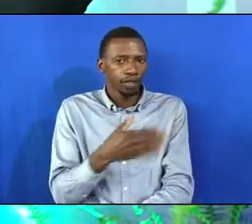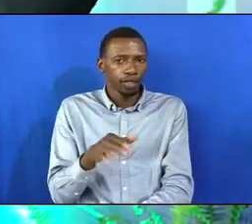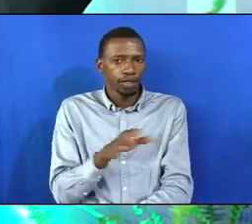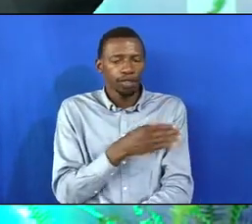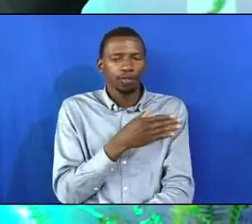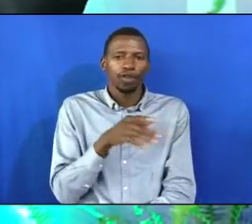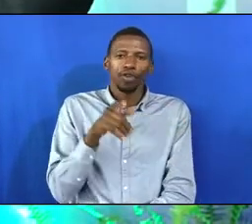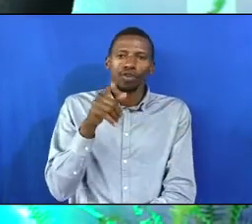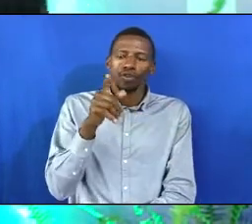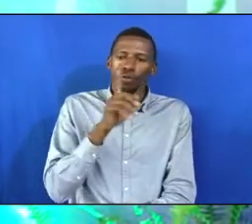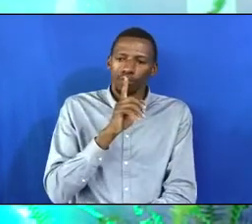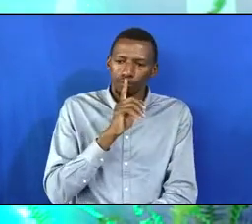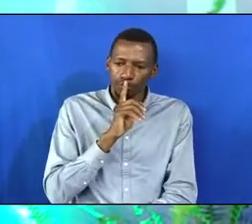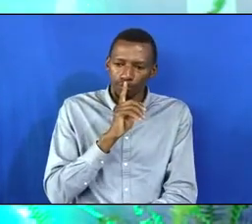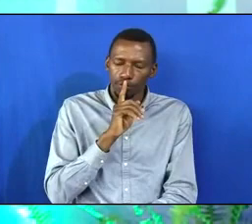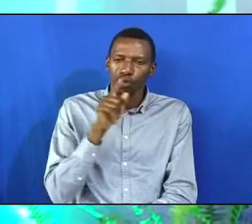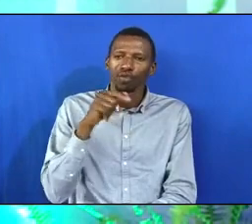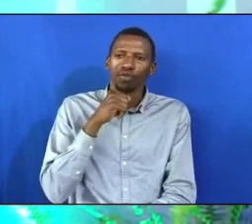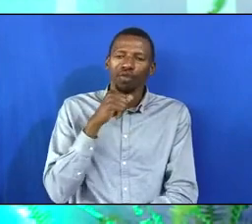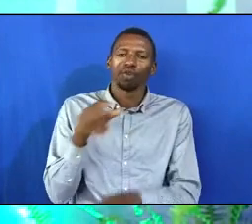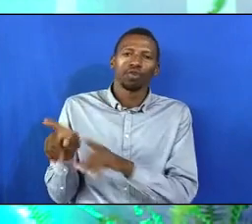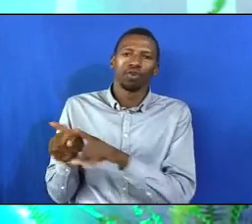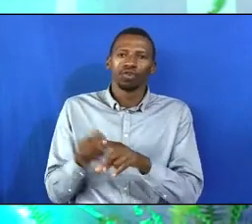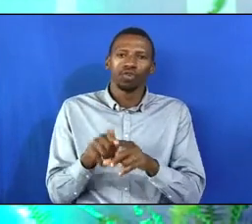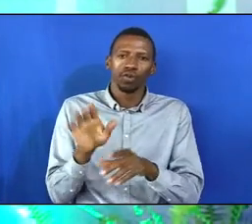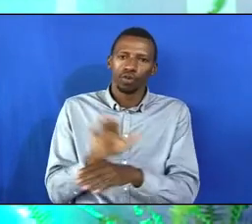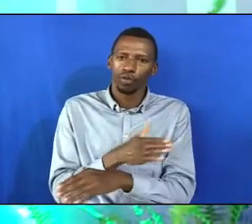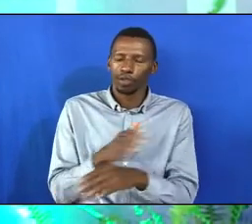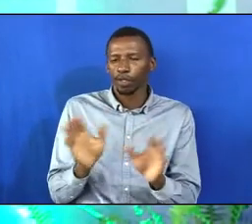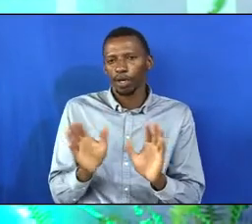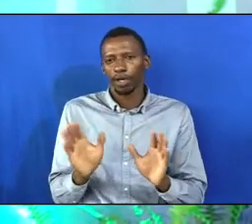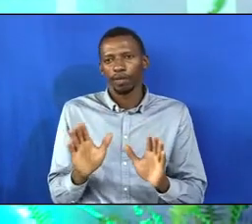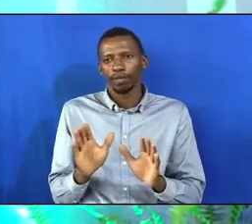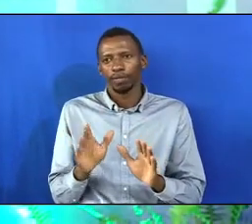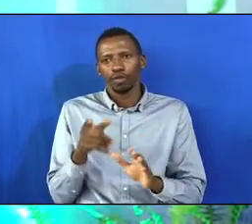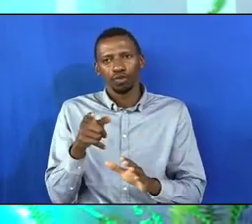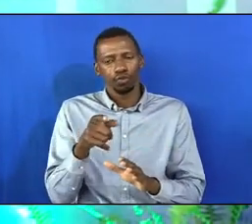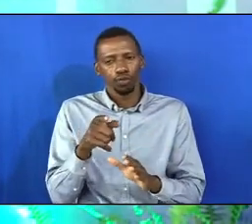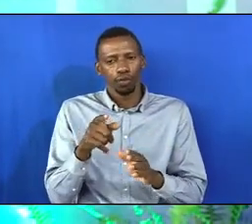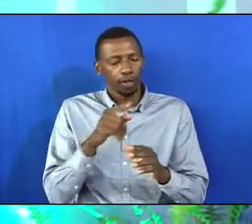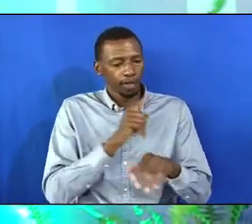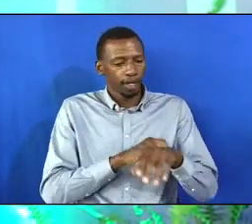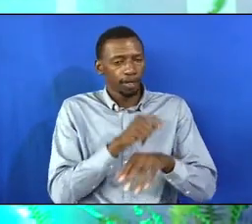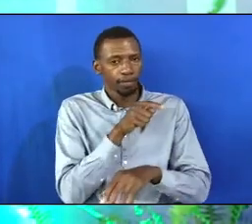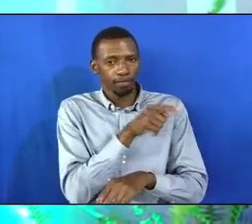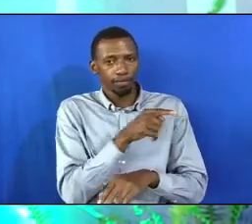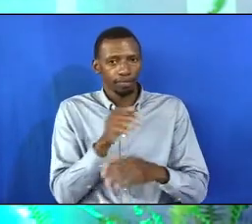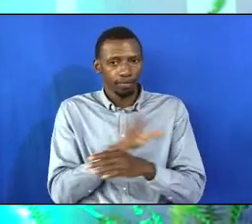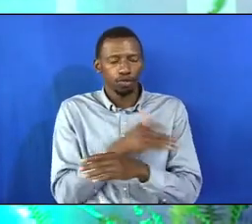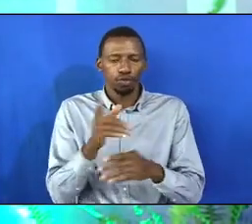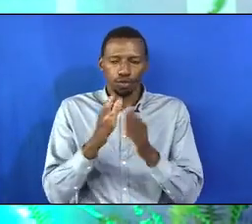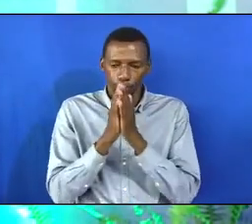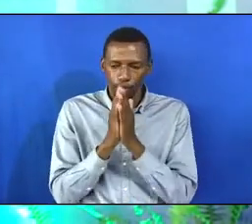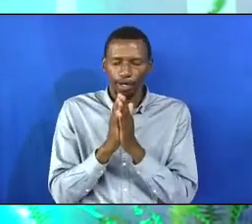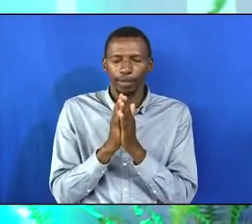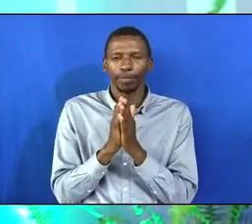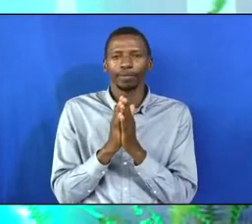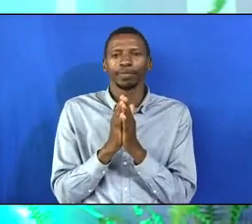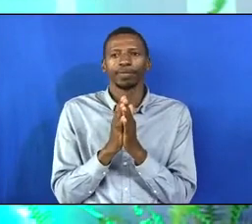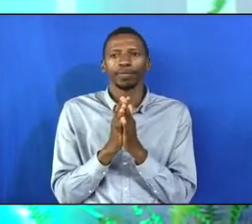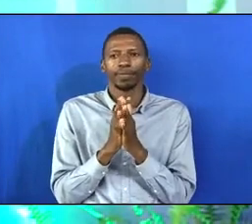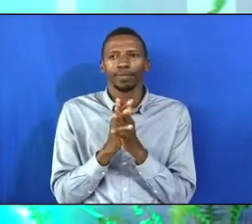because when she sings, she might not have the capacity to pray for herself. So you begin as we pray.